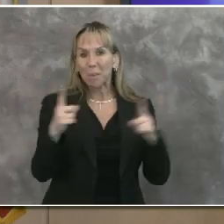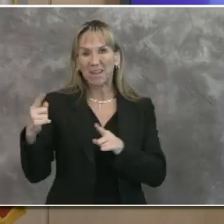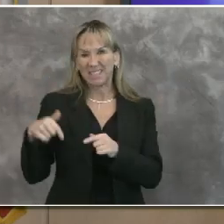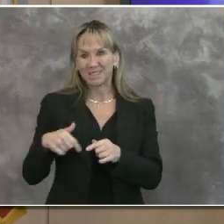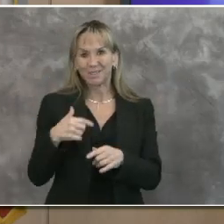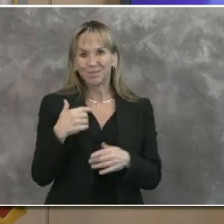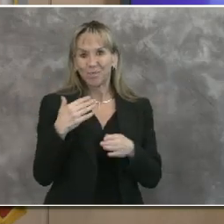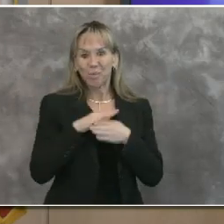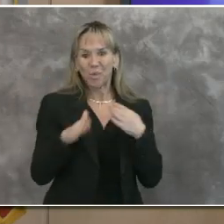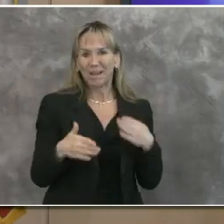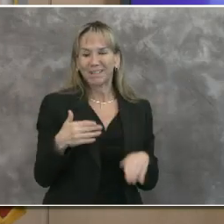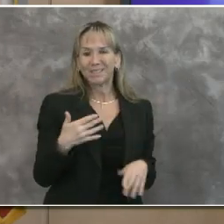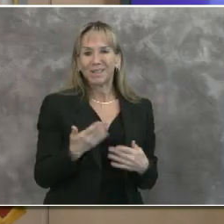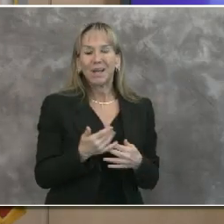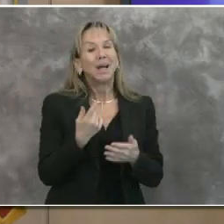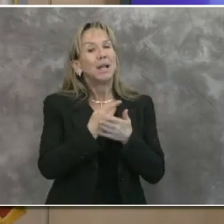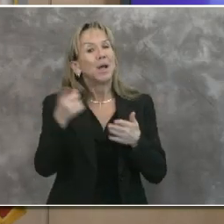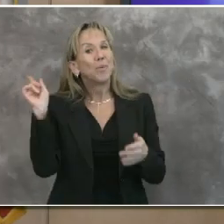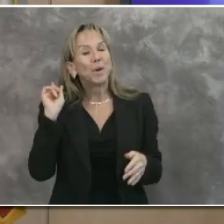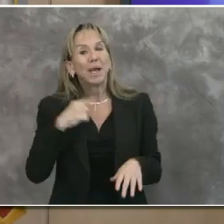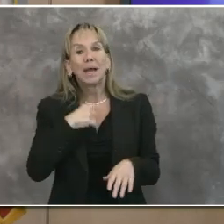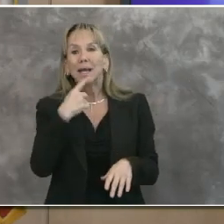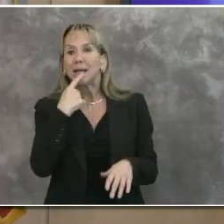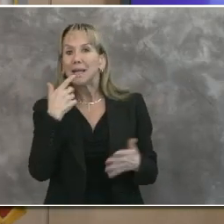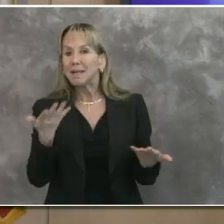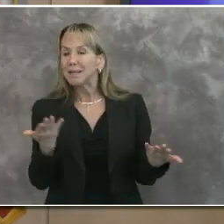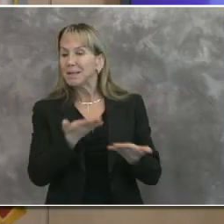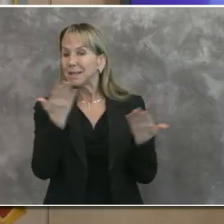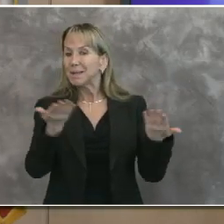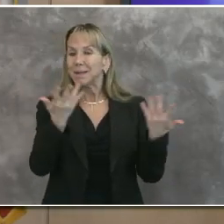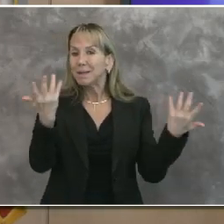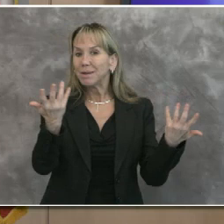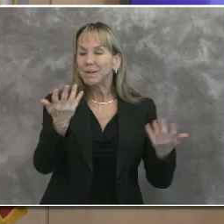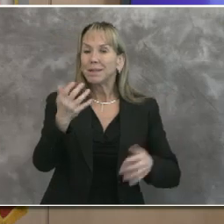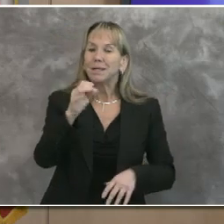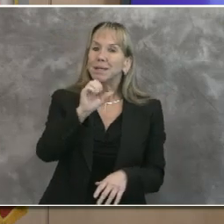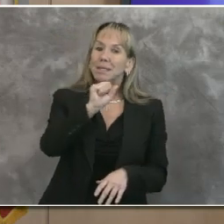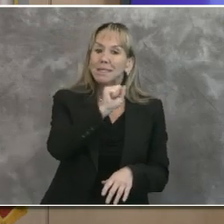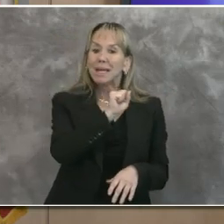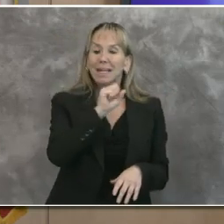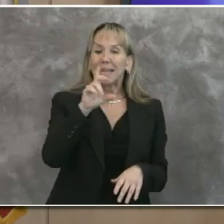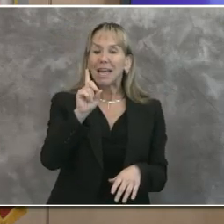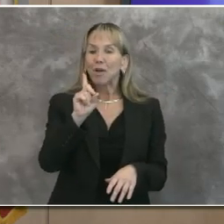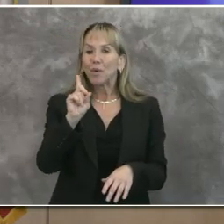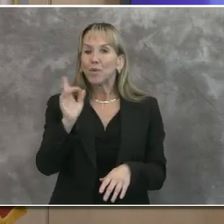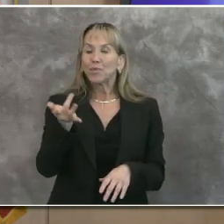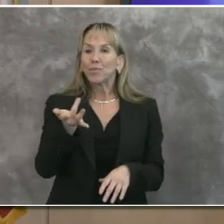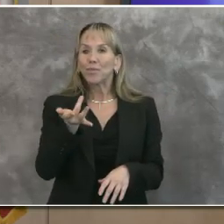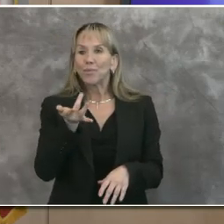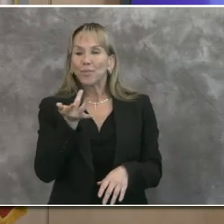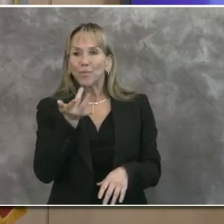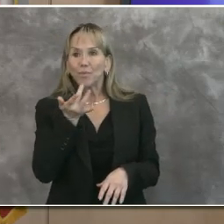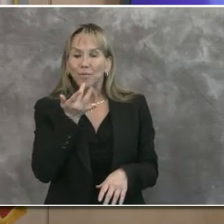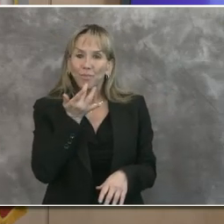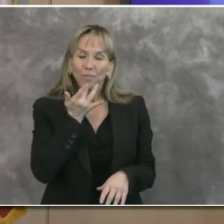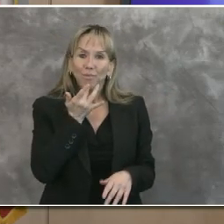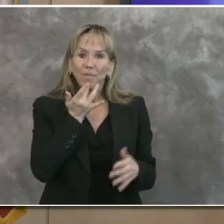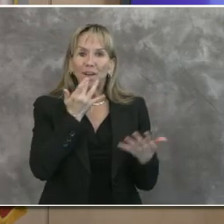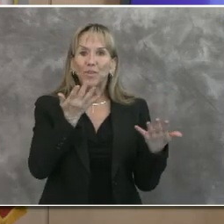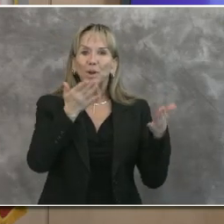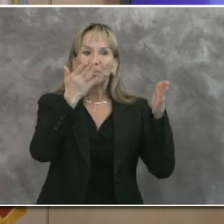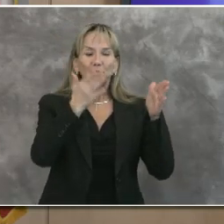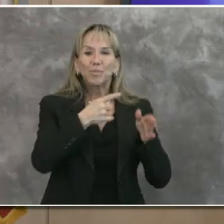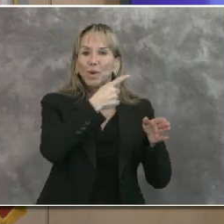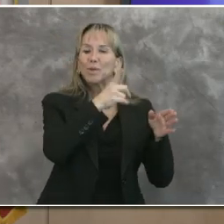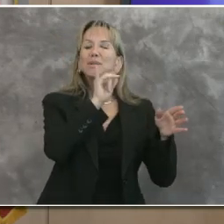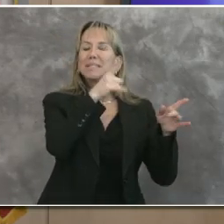weekend. Last week I mentioned that San Diego's favorite son, Bill Bolton, organized a